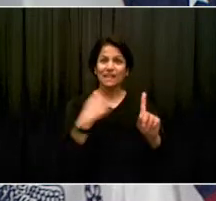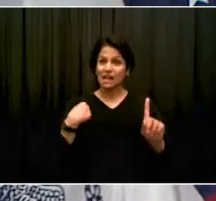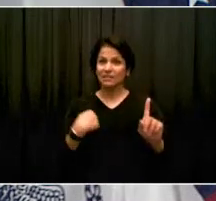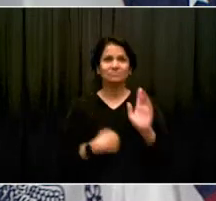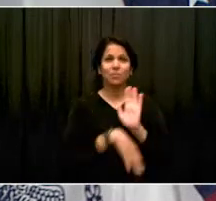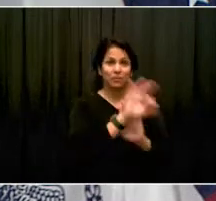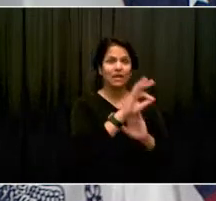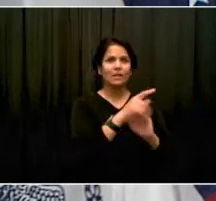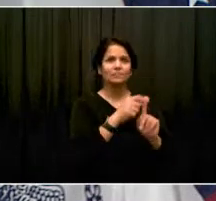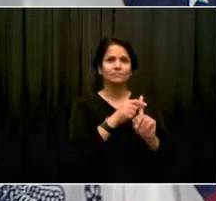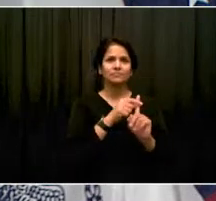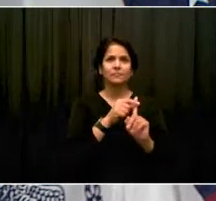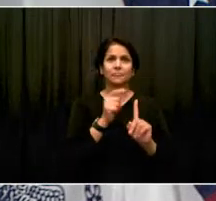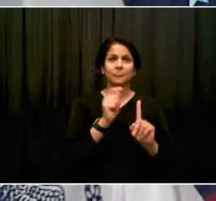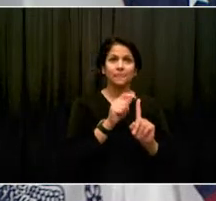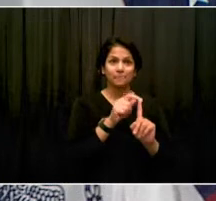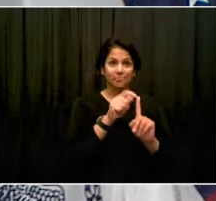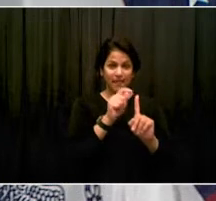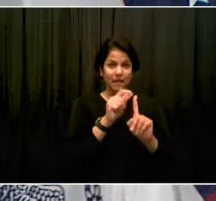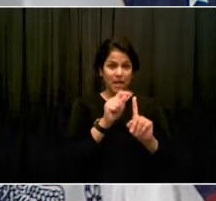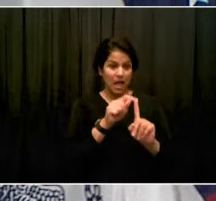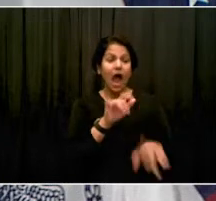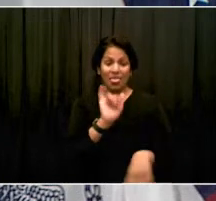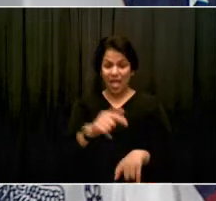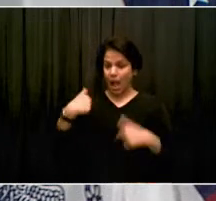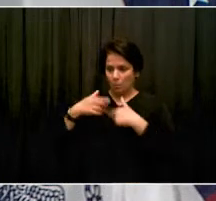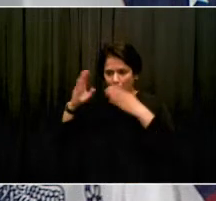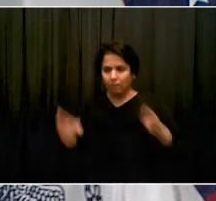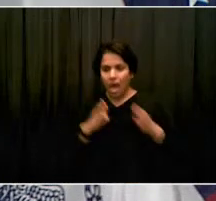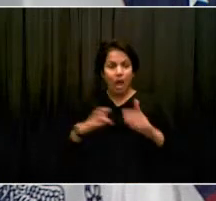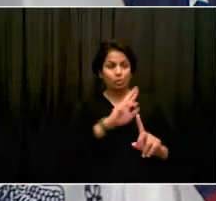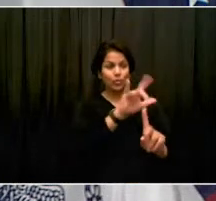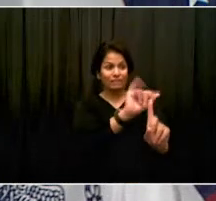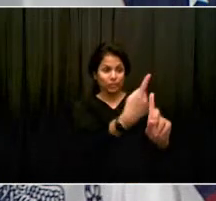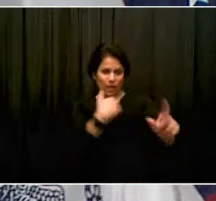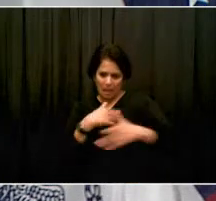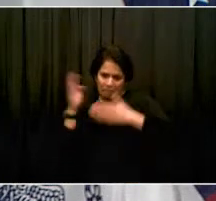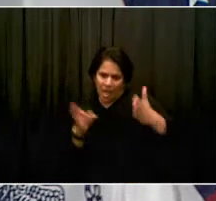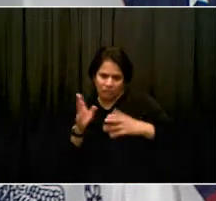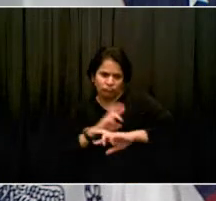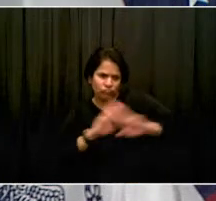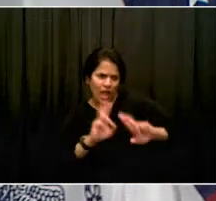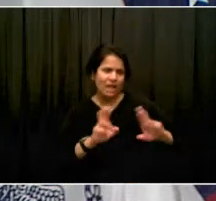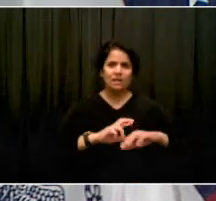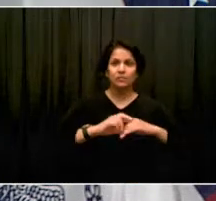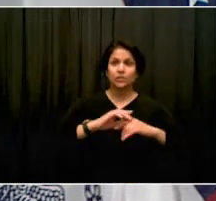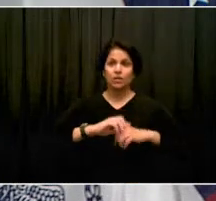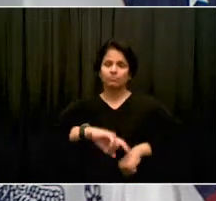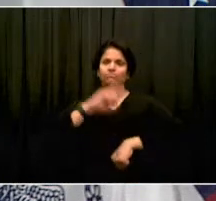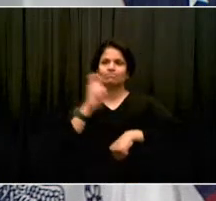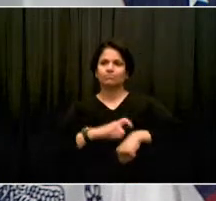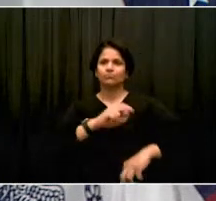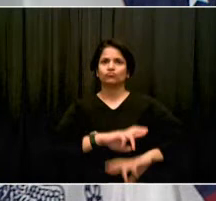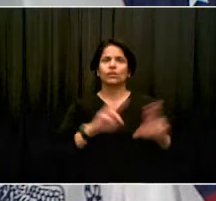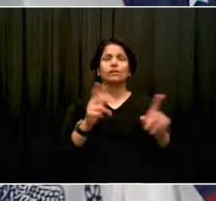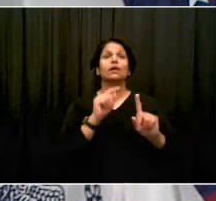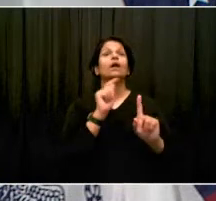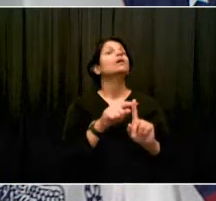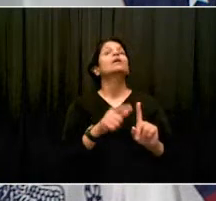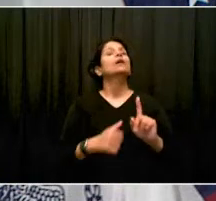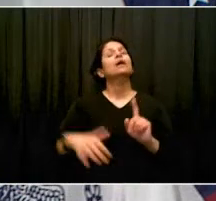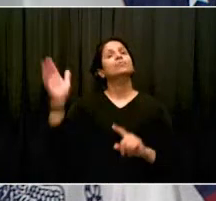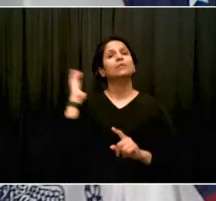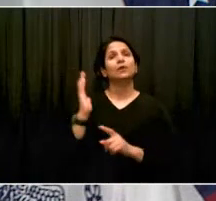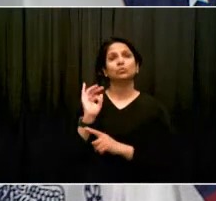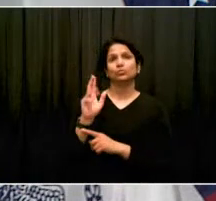a long time ago, back in January, our goal was to get 5 million New Yorkers fully vaccinated by the end of June. We're still working